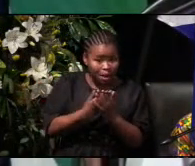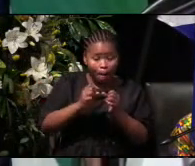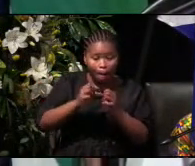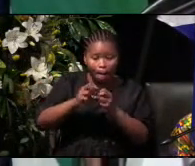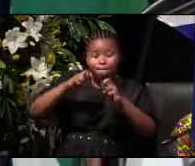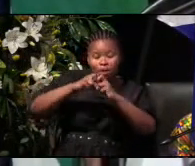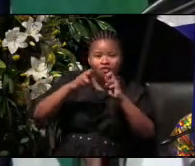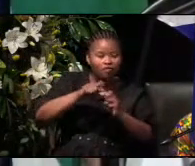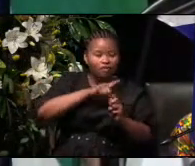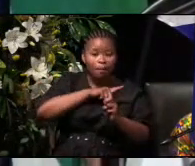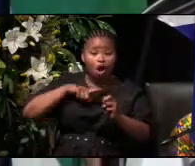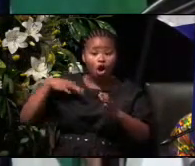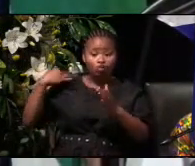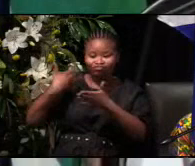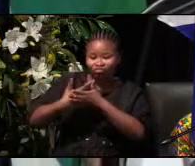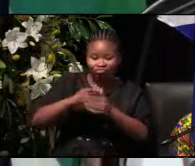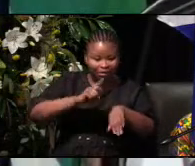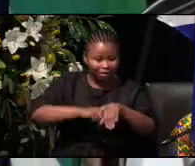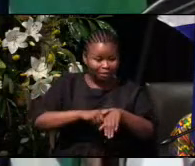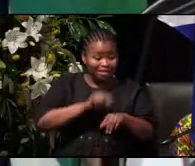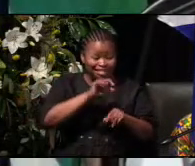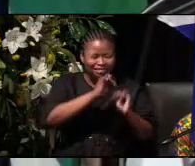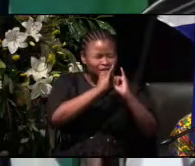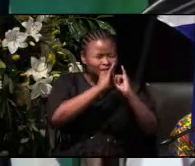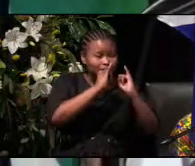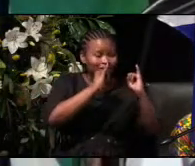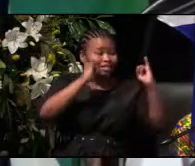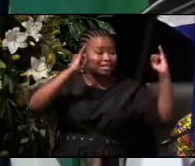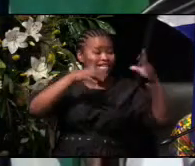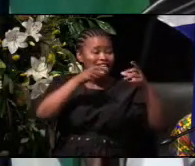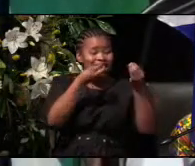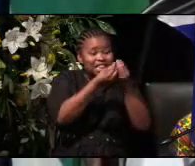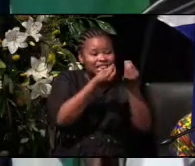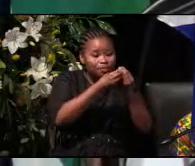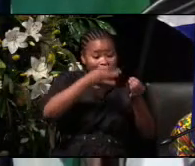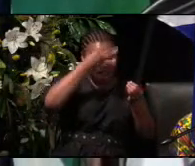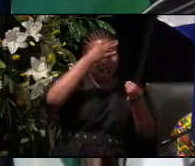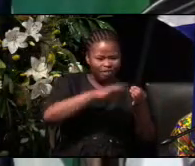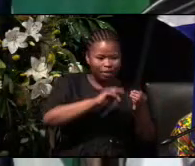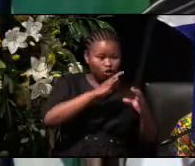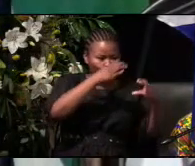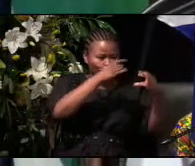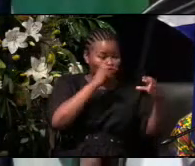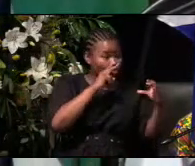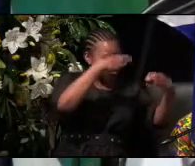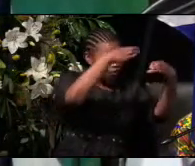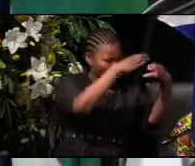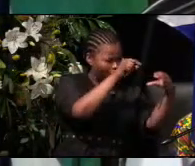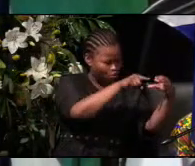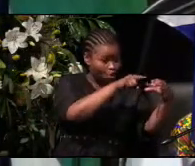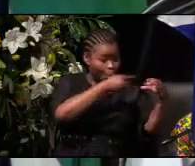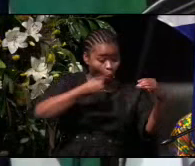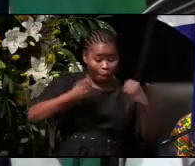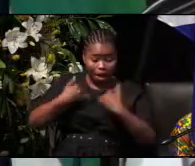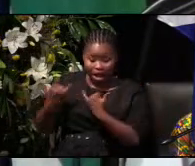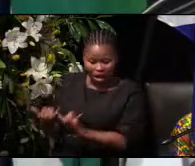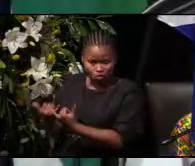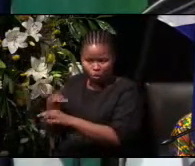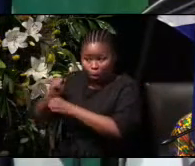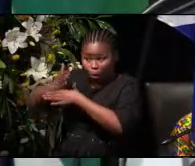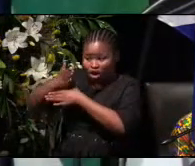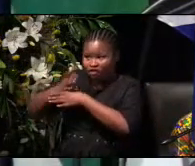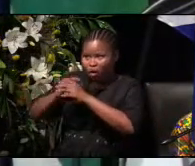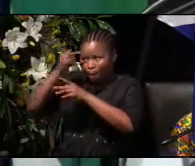trouble for a very long time so for me those are the major priorities that our government should be looking into while we are working